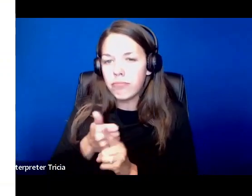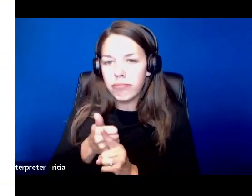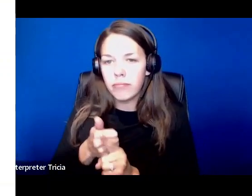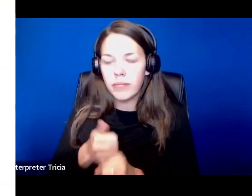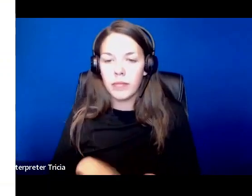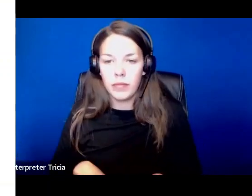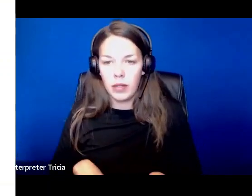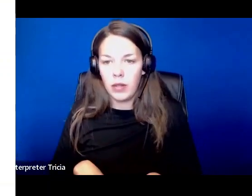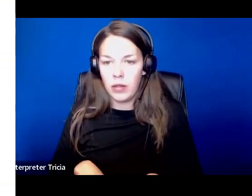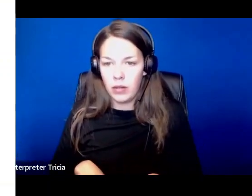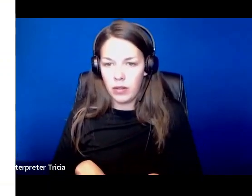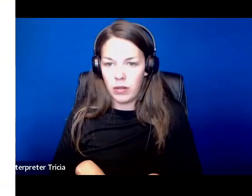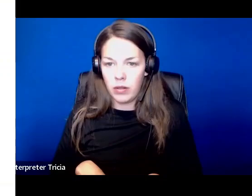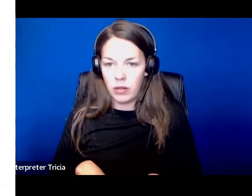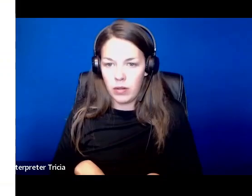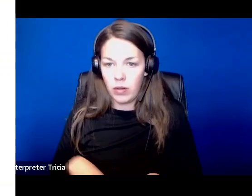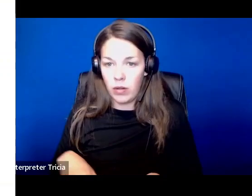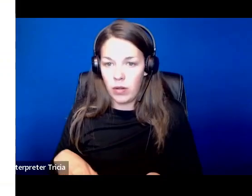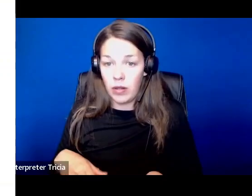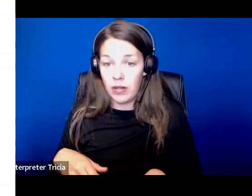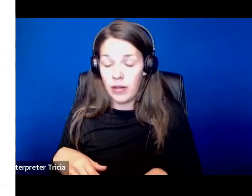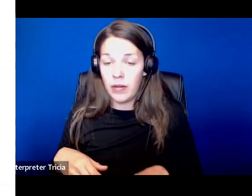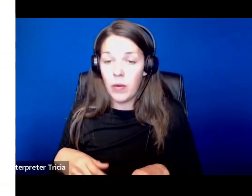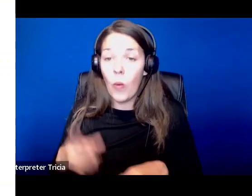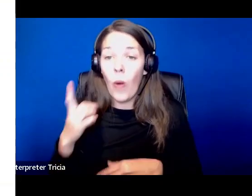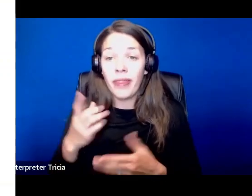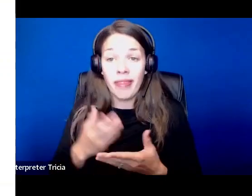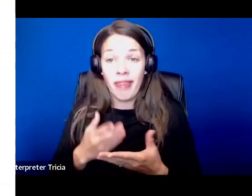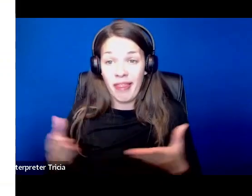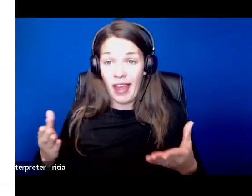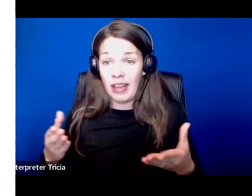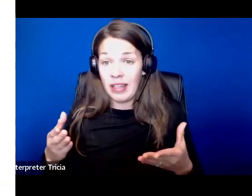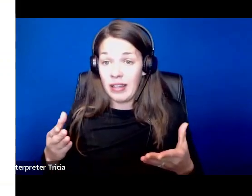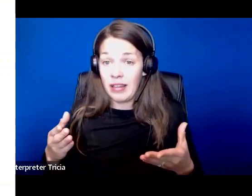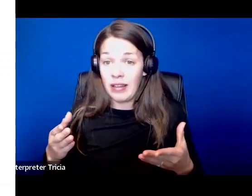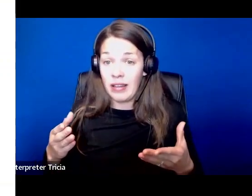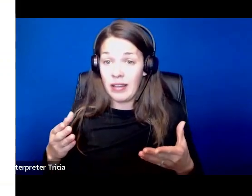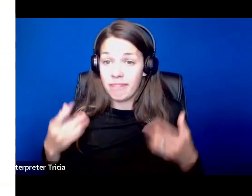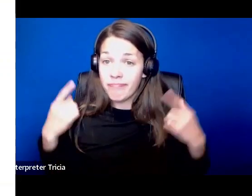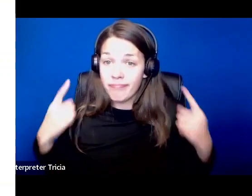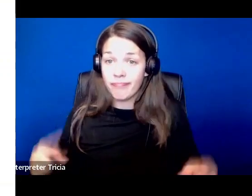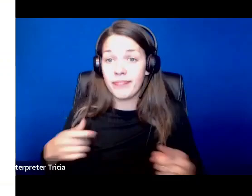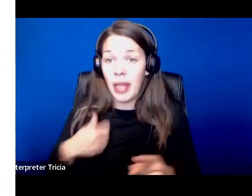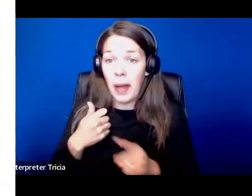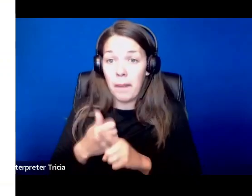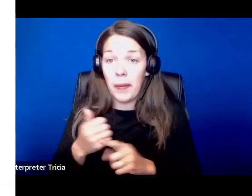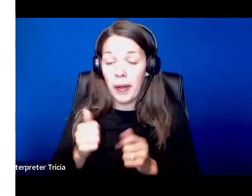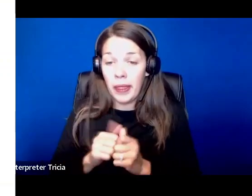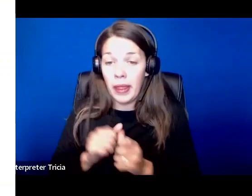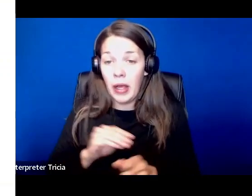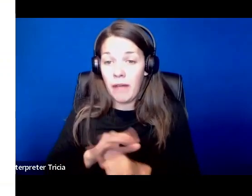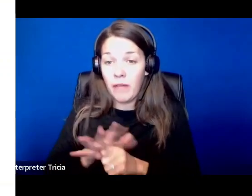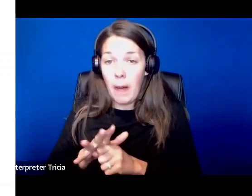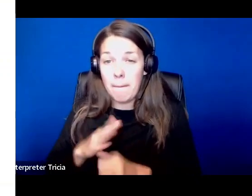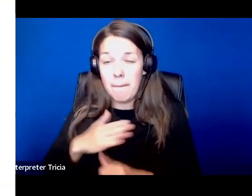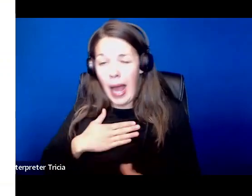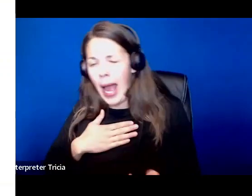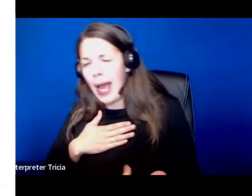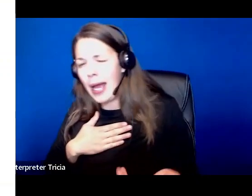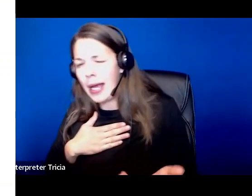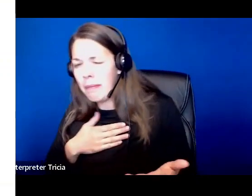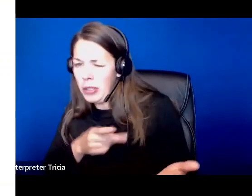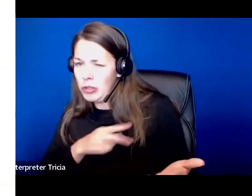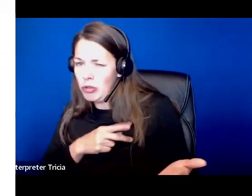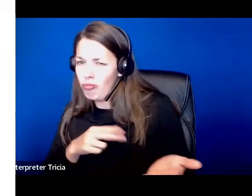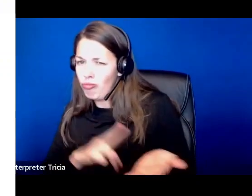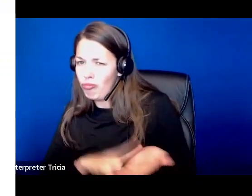is the huge dislocations that happened with COVID. I mean, my own personal barometer of when we're